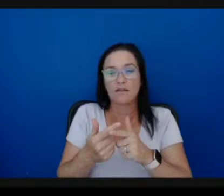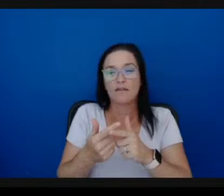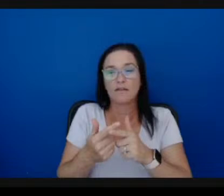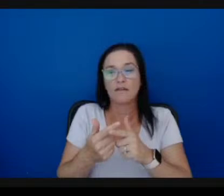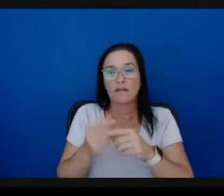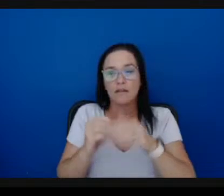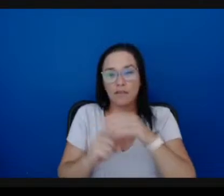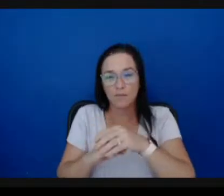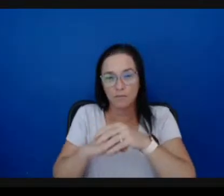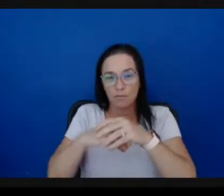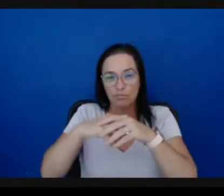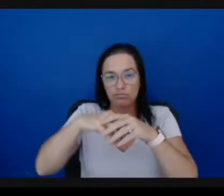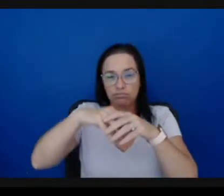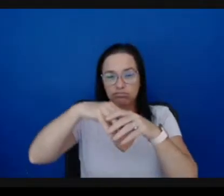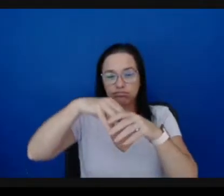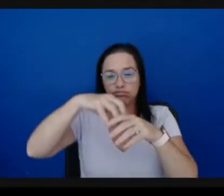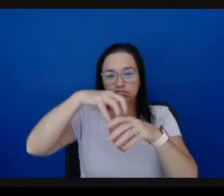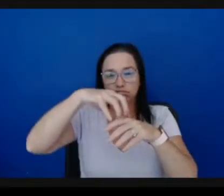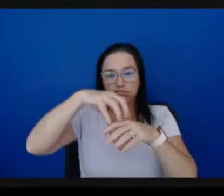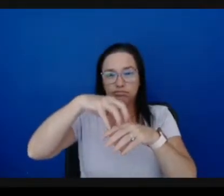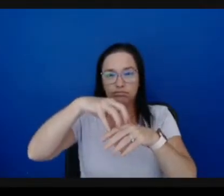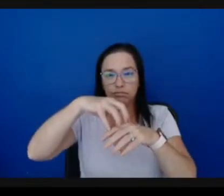of viscous molten lava.